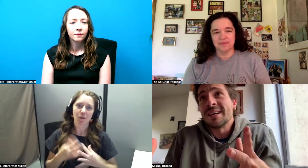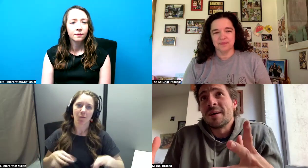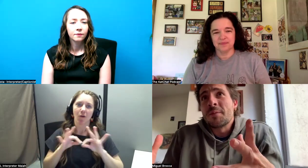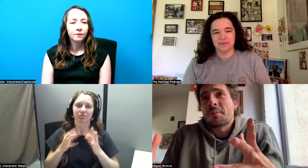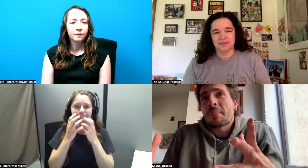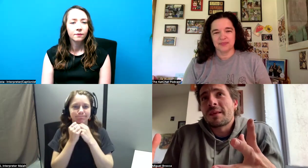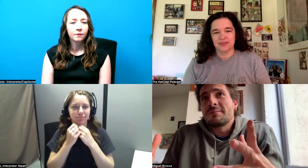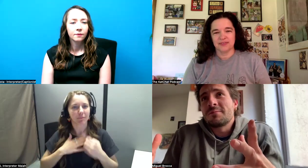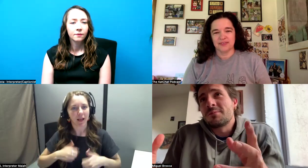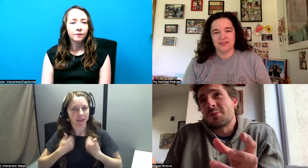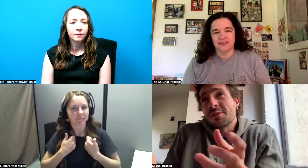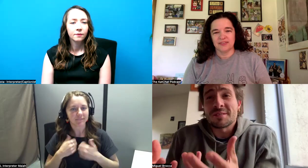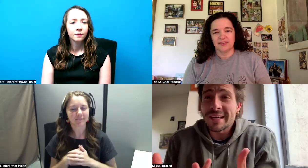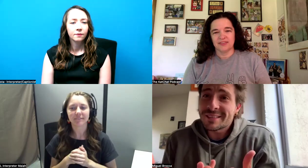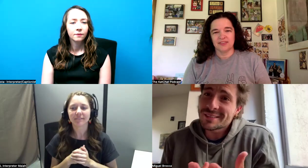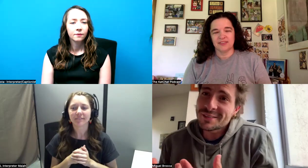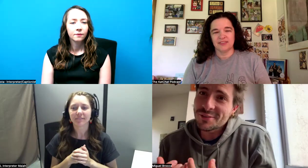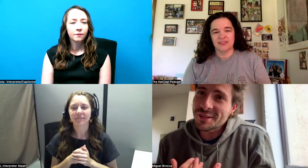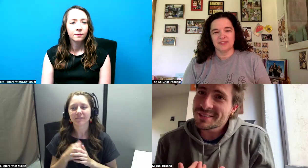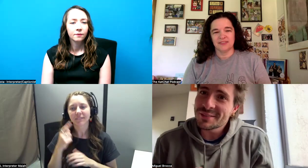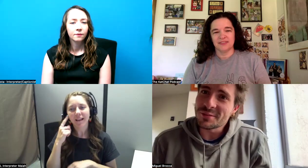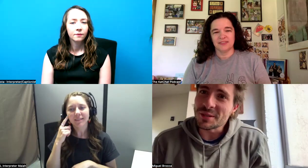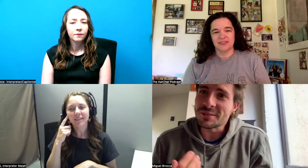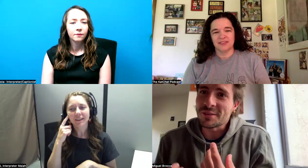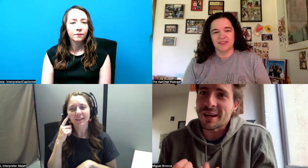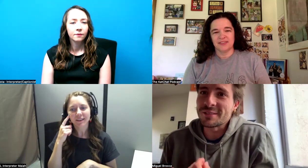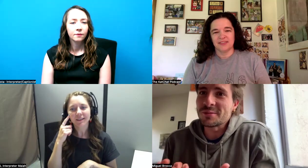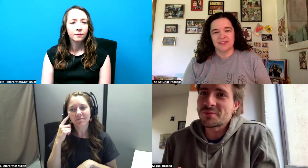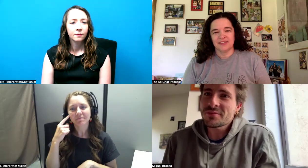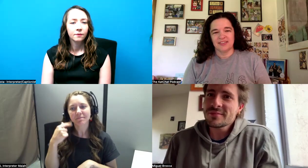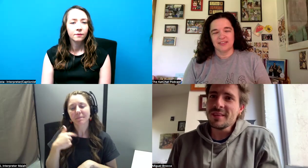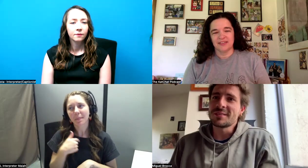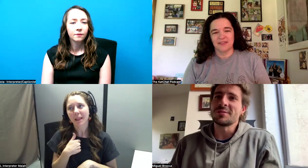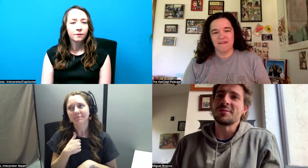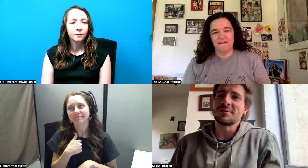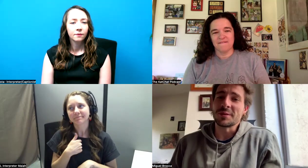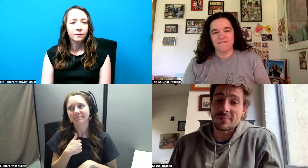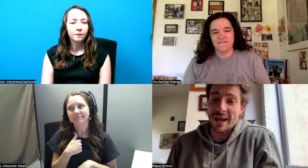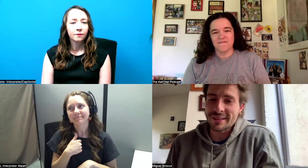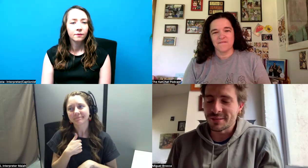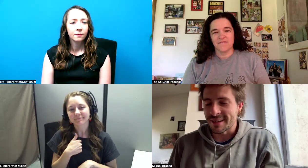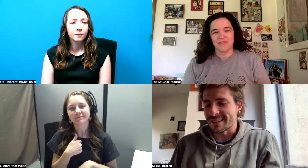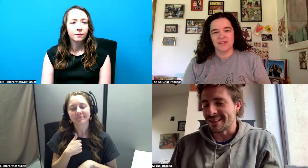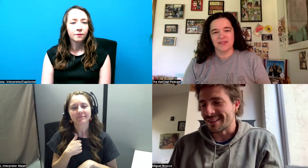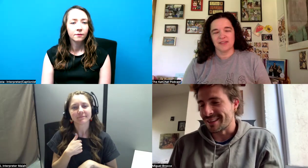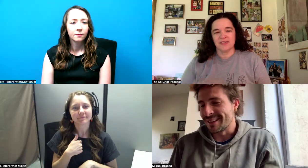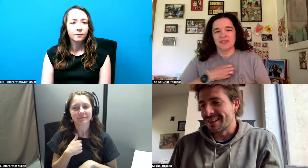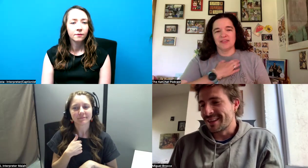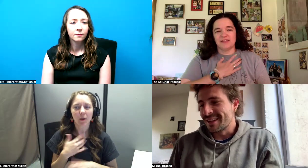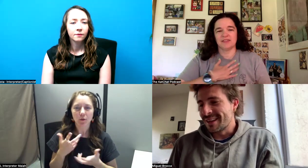that were the seeds for this for me to try to become an actor. And